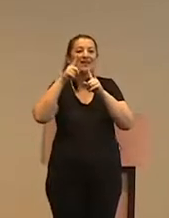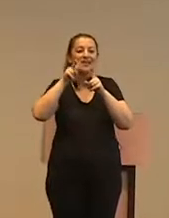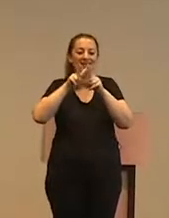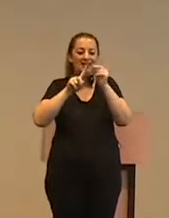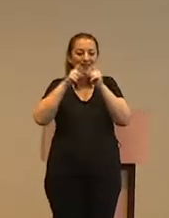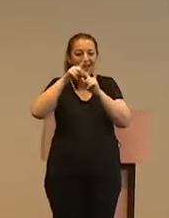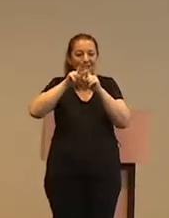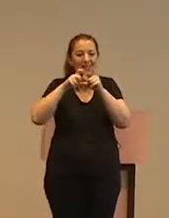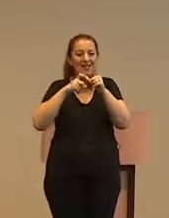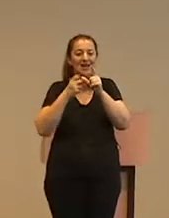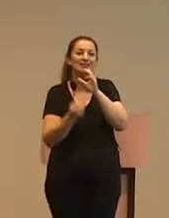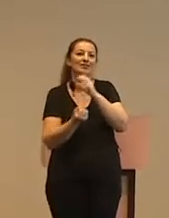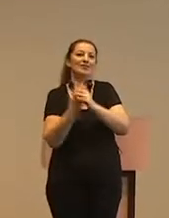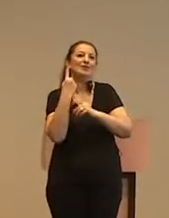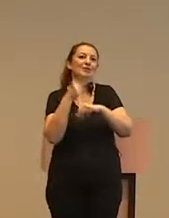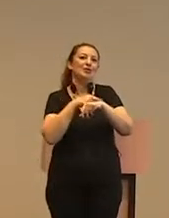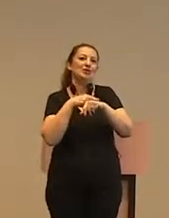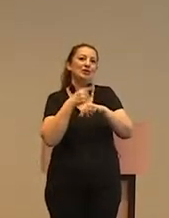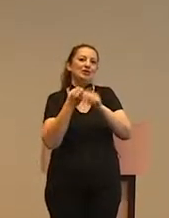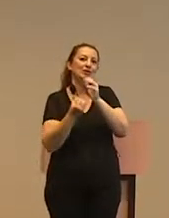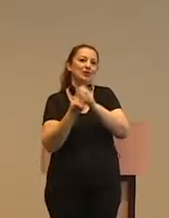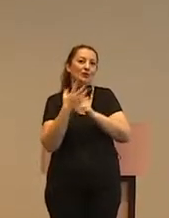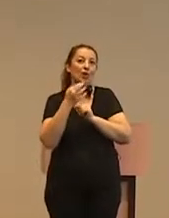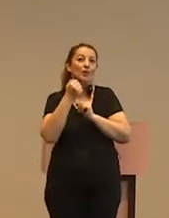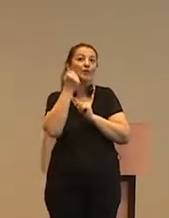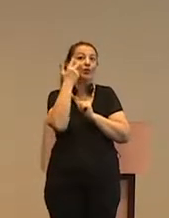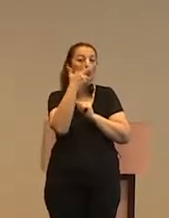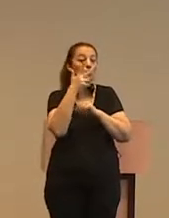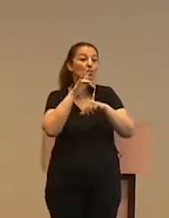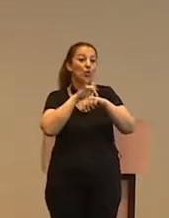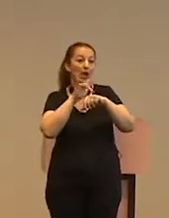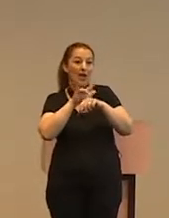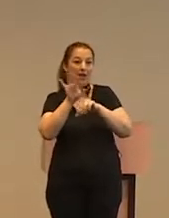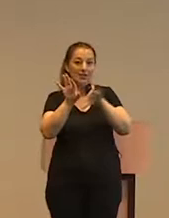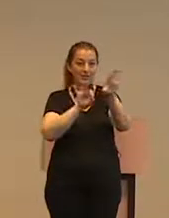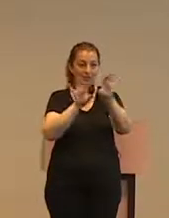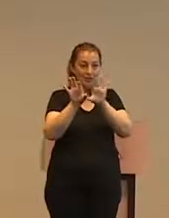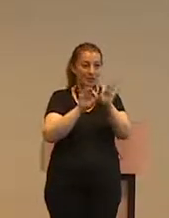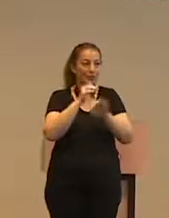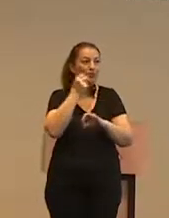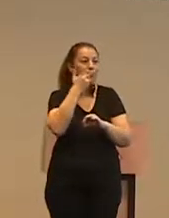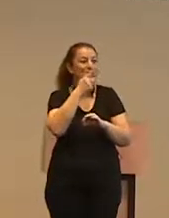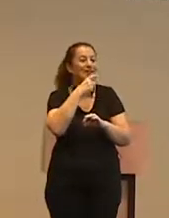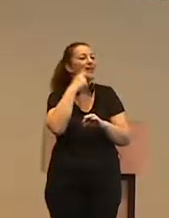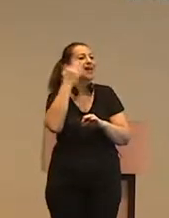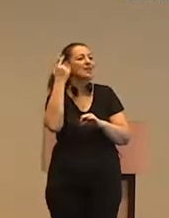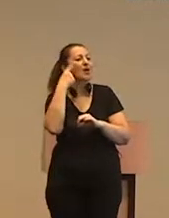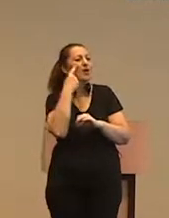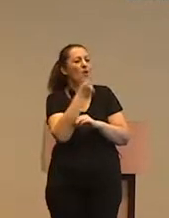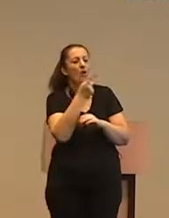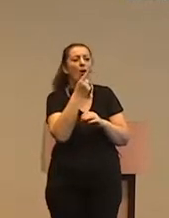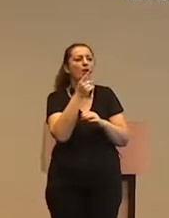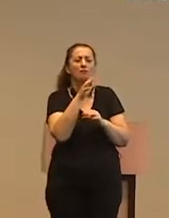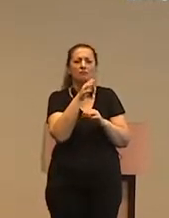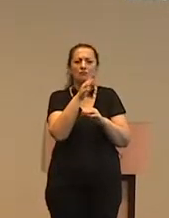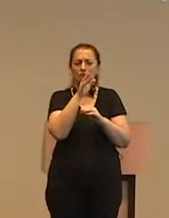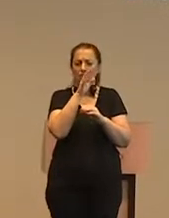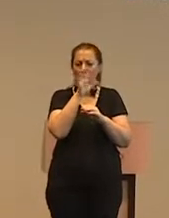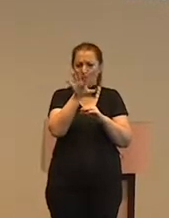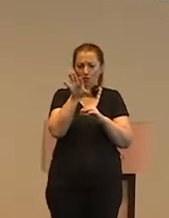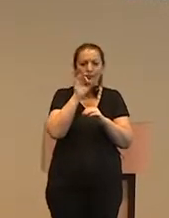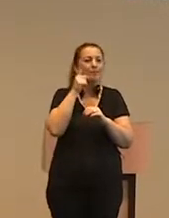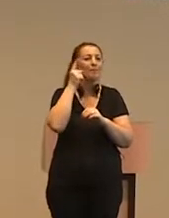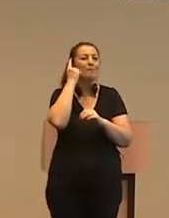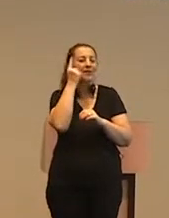so polices is also in a process including communitas i chose three examples